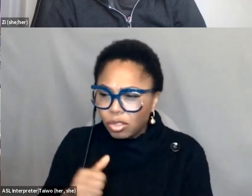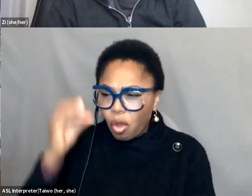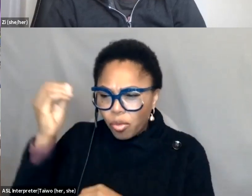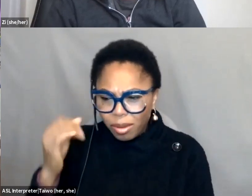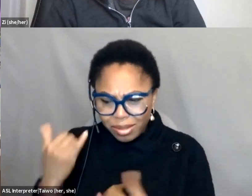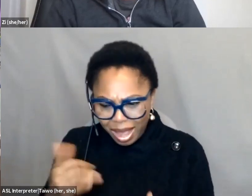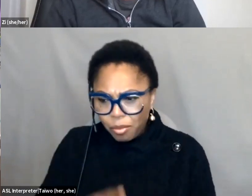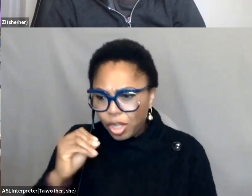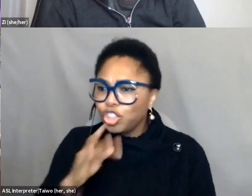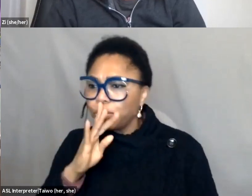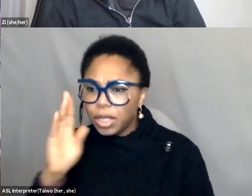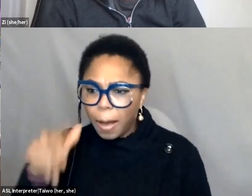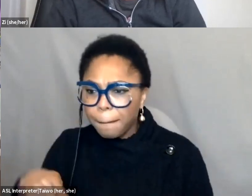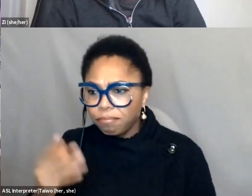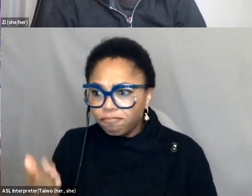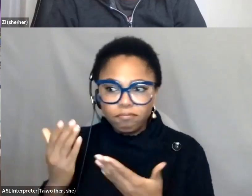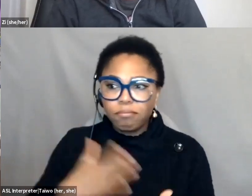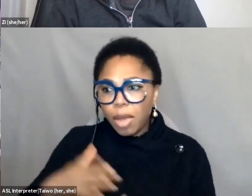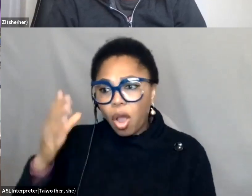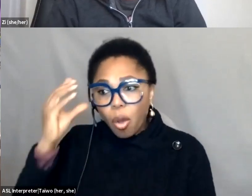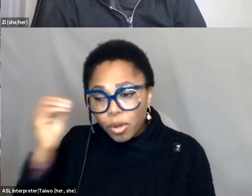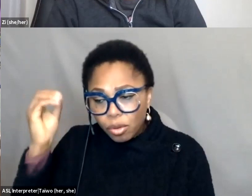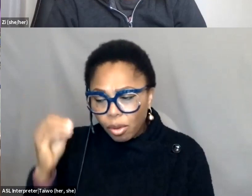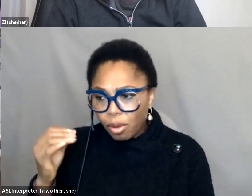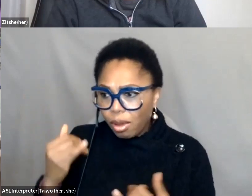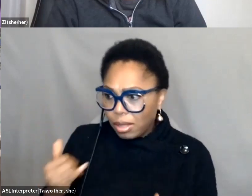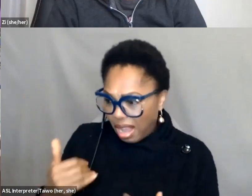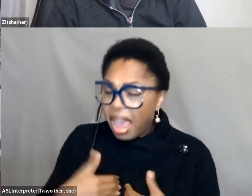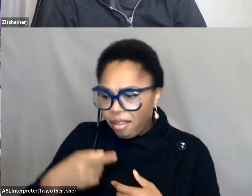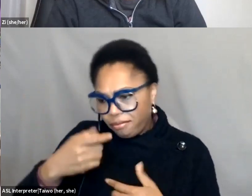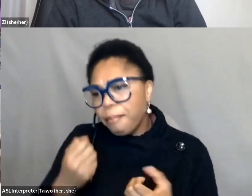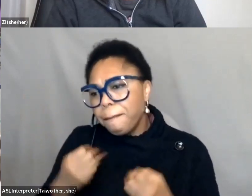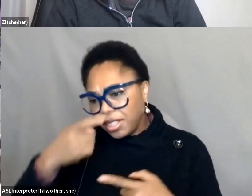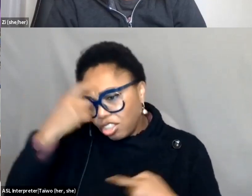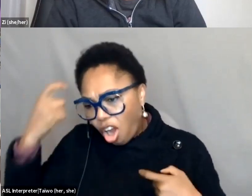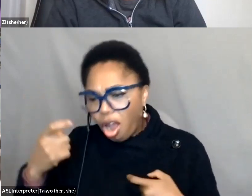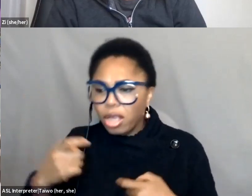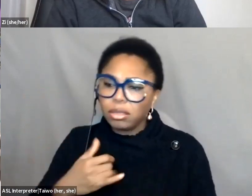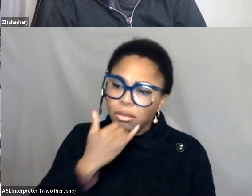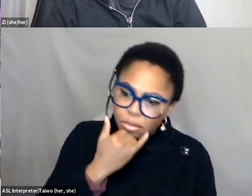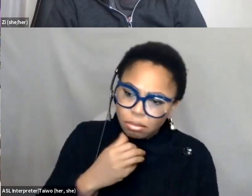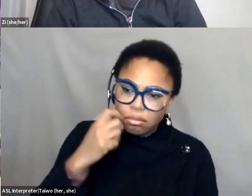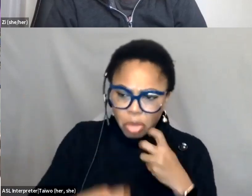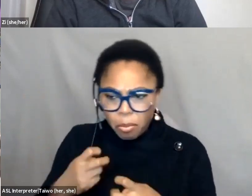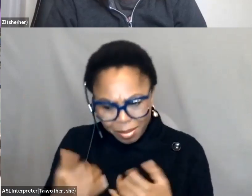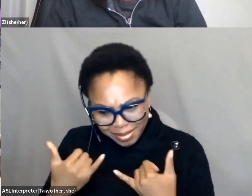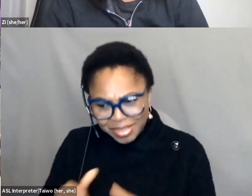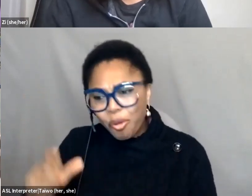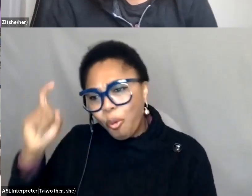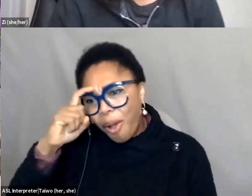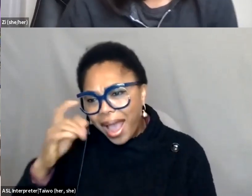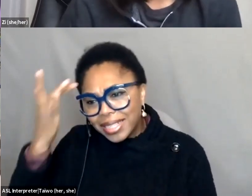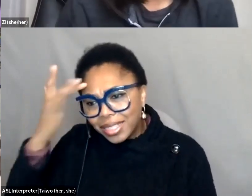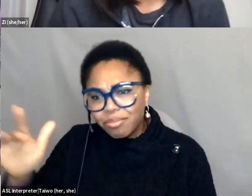them. I'm learning to see that while I have many scars, flaws, and problems, I'm also wise, smart,